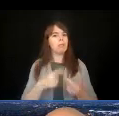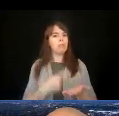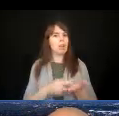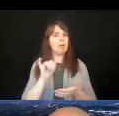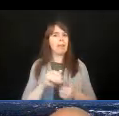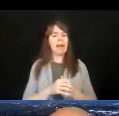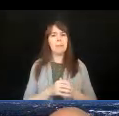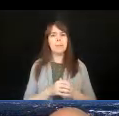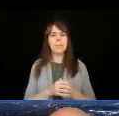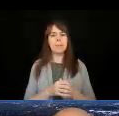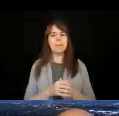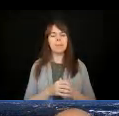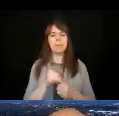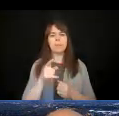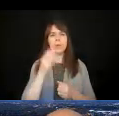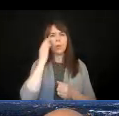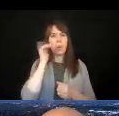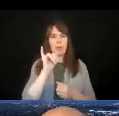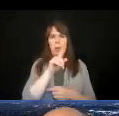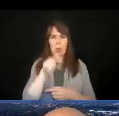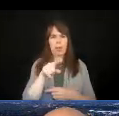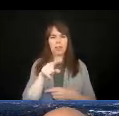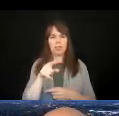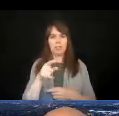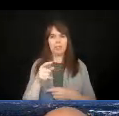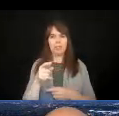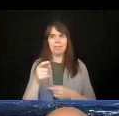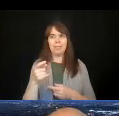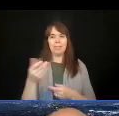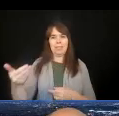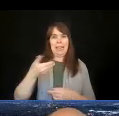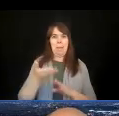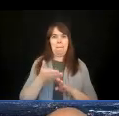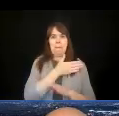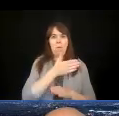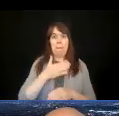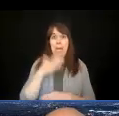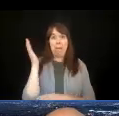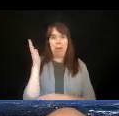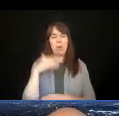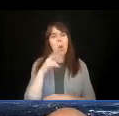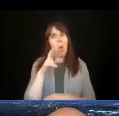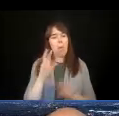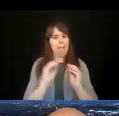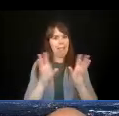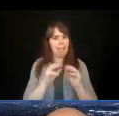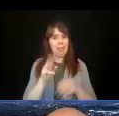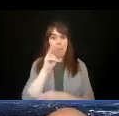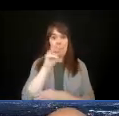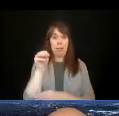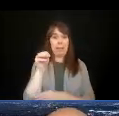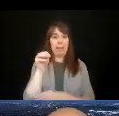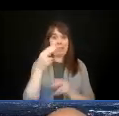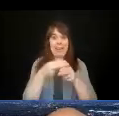you know, that question came in before my presentation. So I hope it clarified that Michigan Medicine is not going